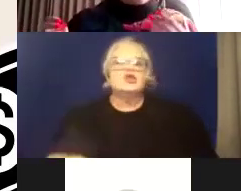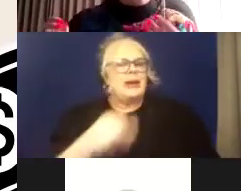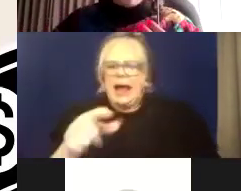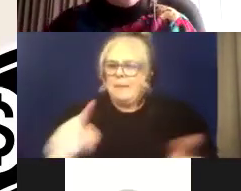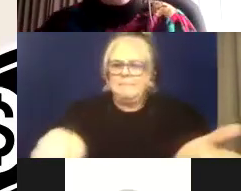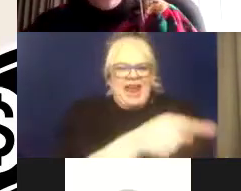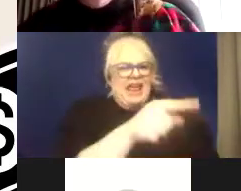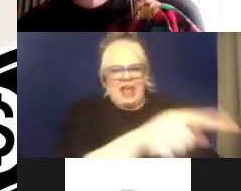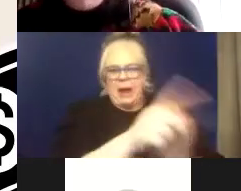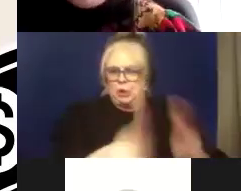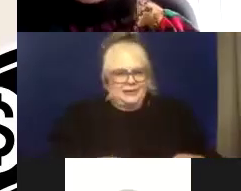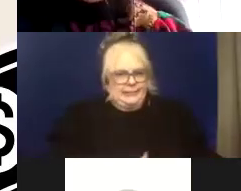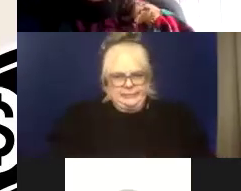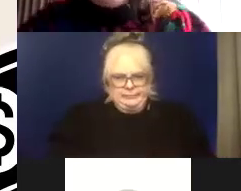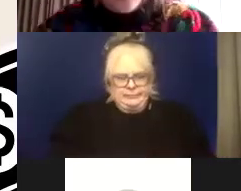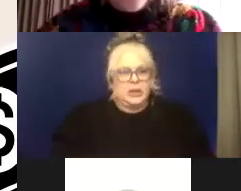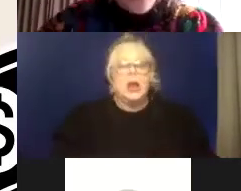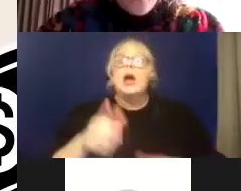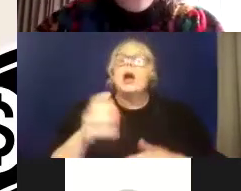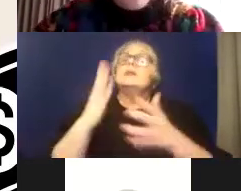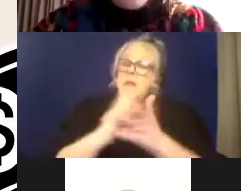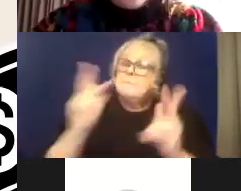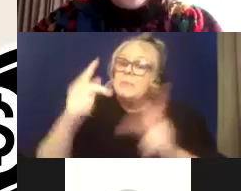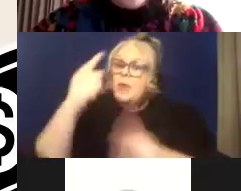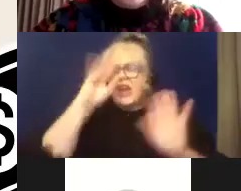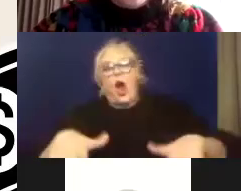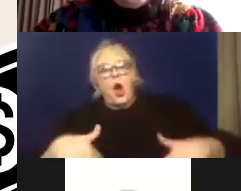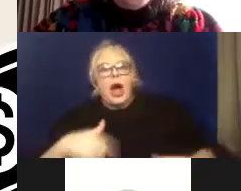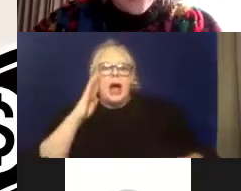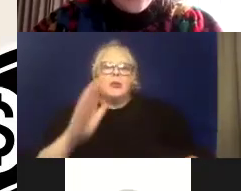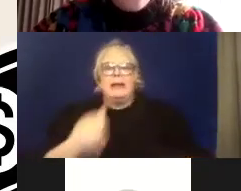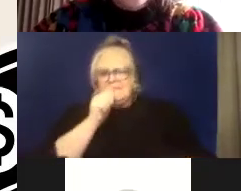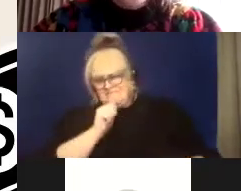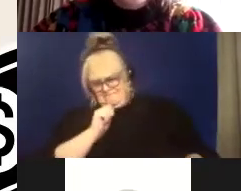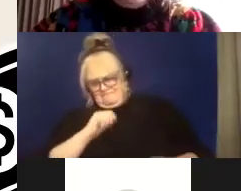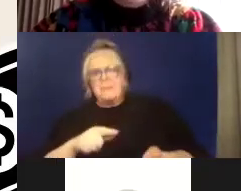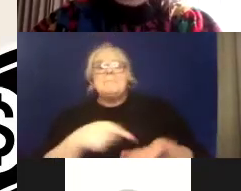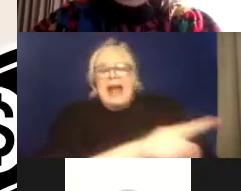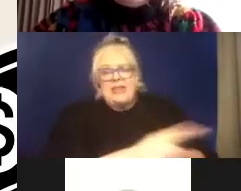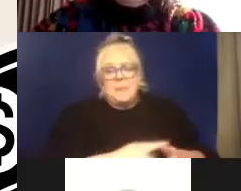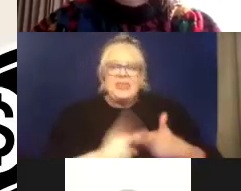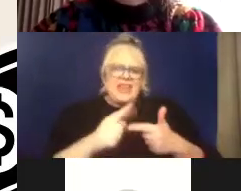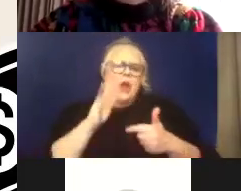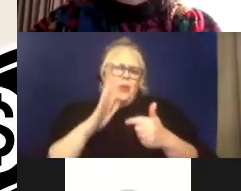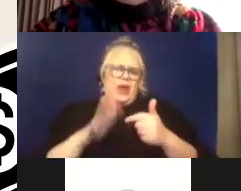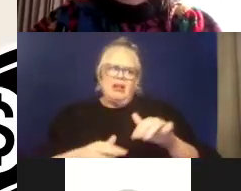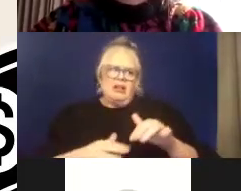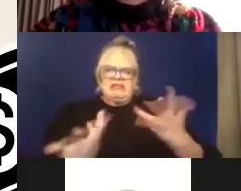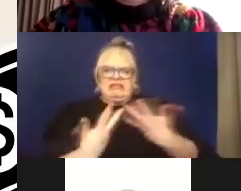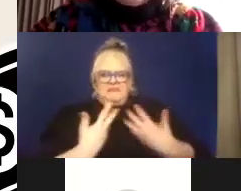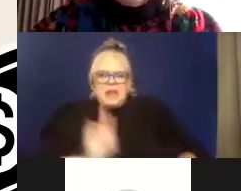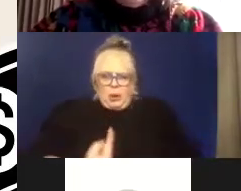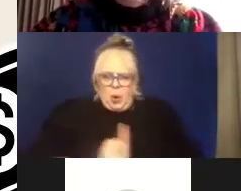but generally that's not the case. It's actually much more common for threats to escalate after initial demands are met.